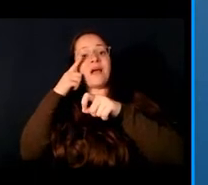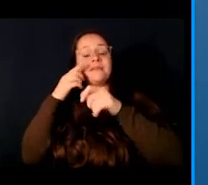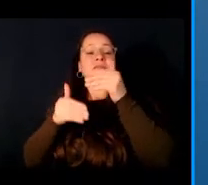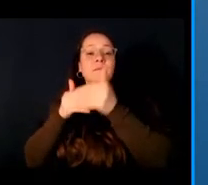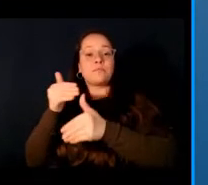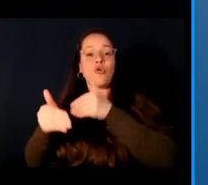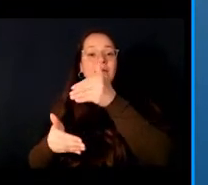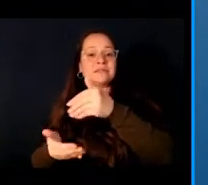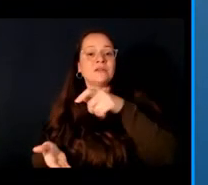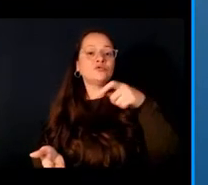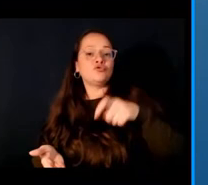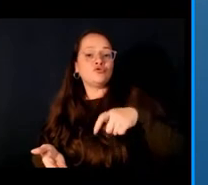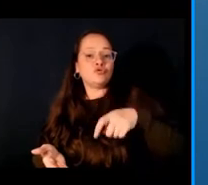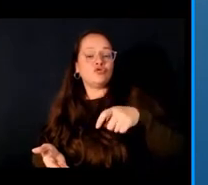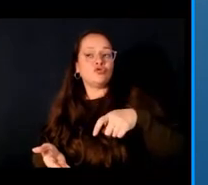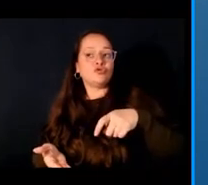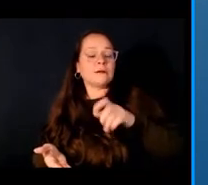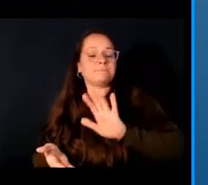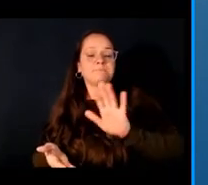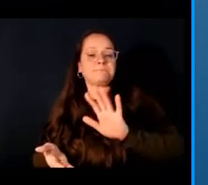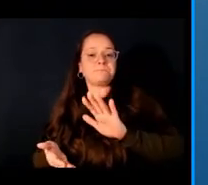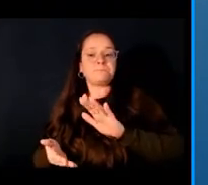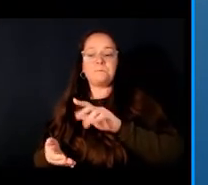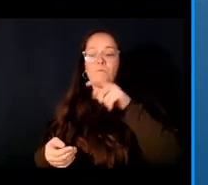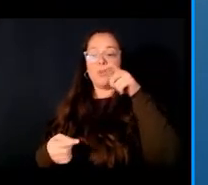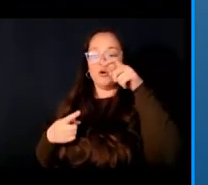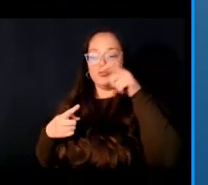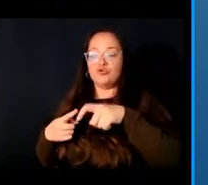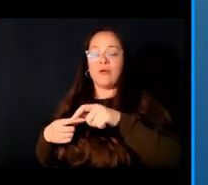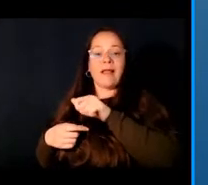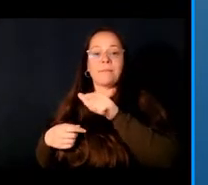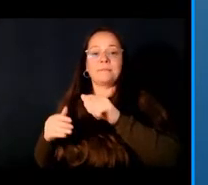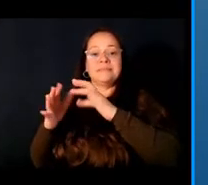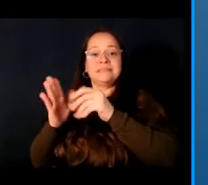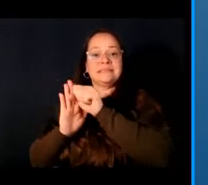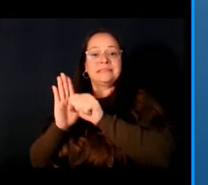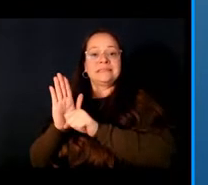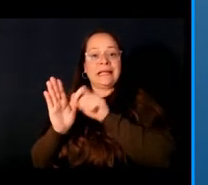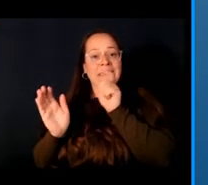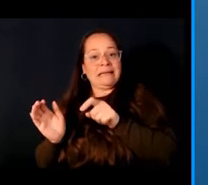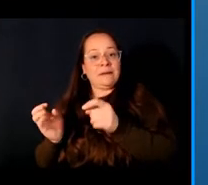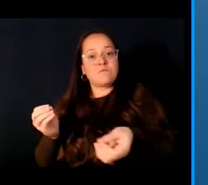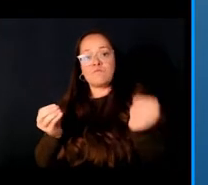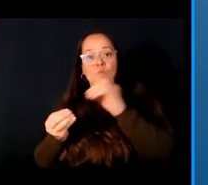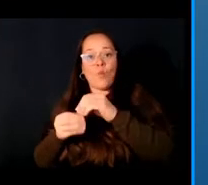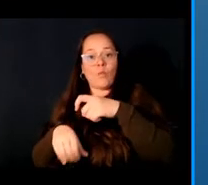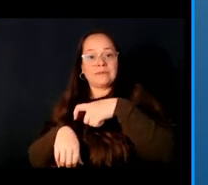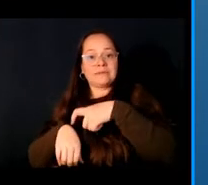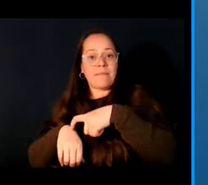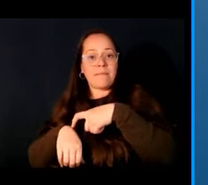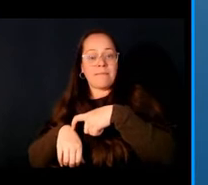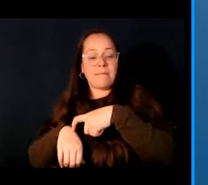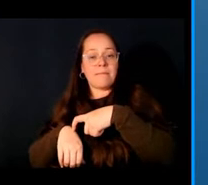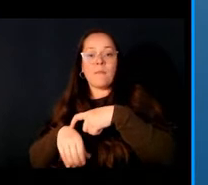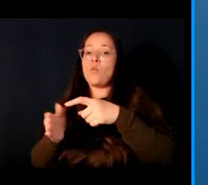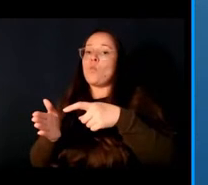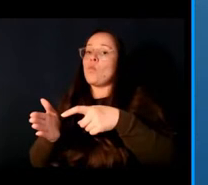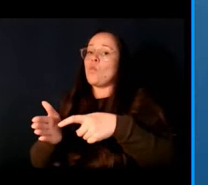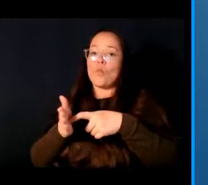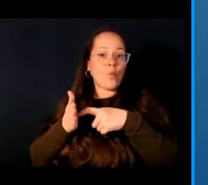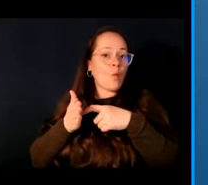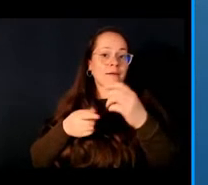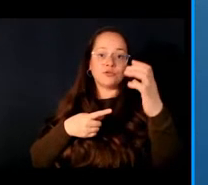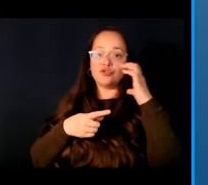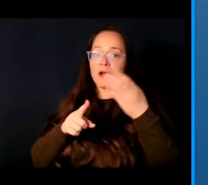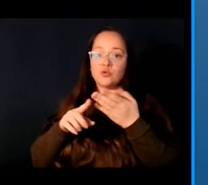should should the process should a state Party require more time rather than require a chair to